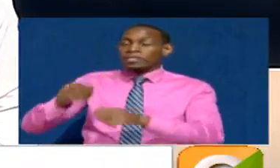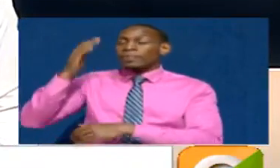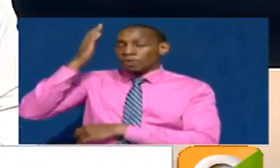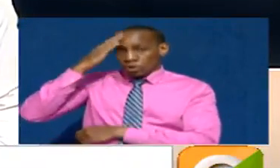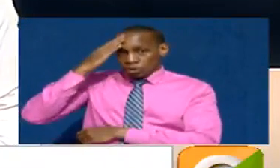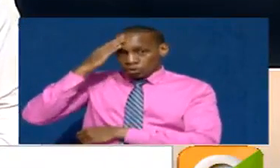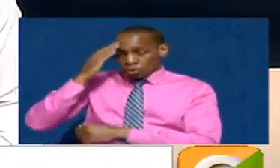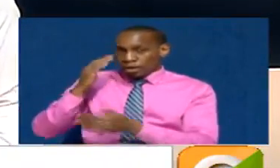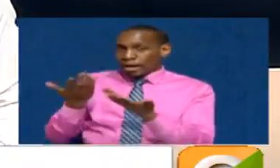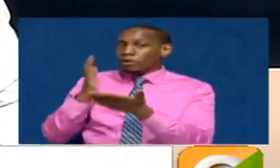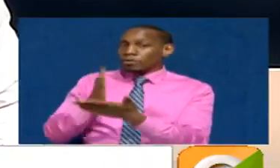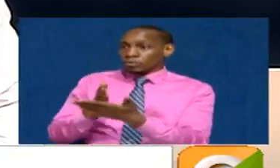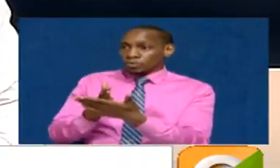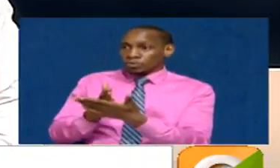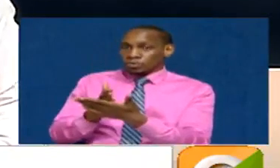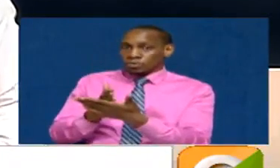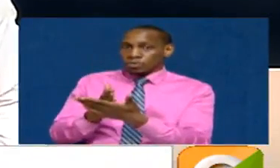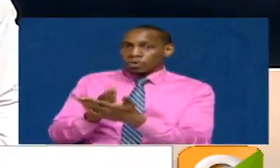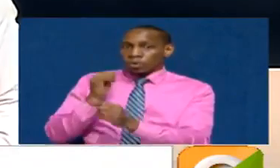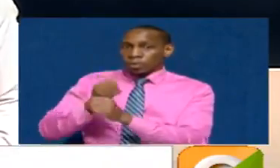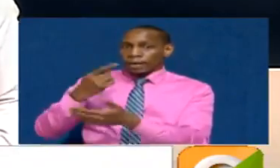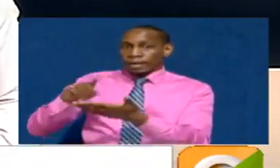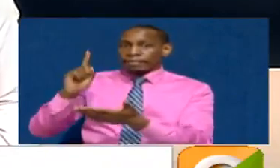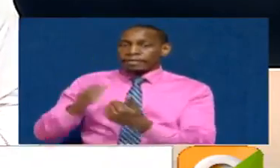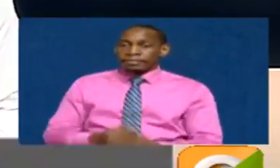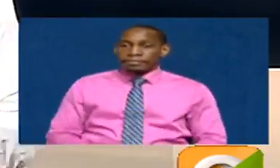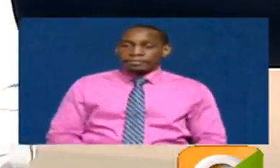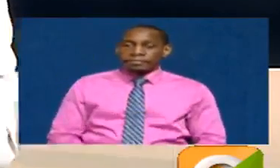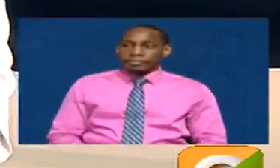out how exactly to do is right. That's my angle for the week.